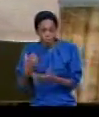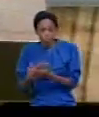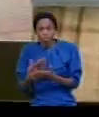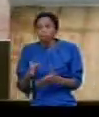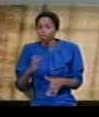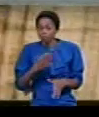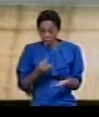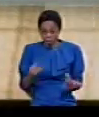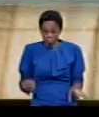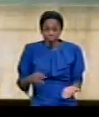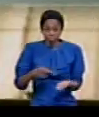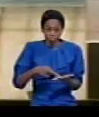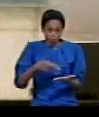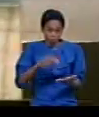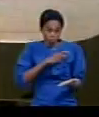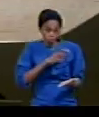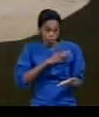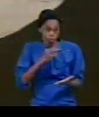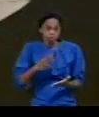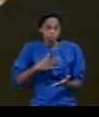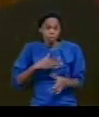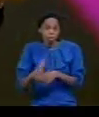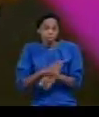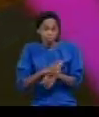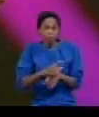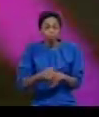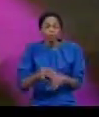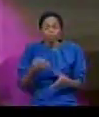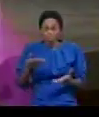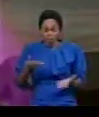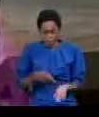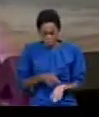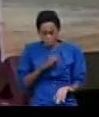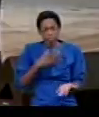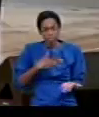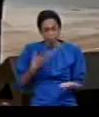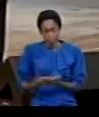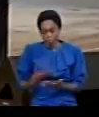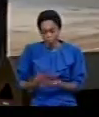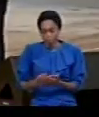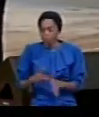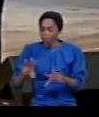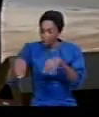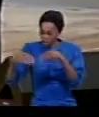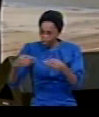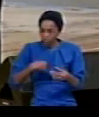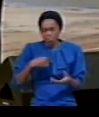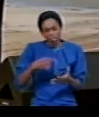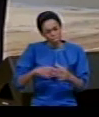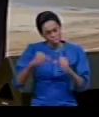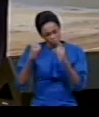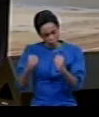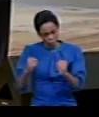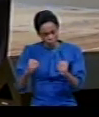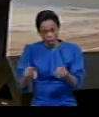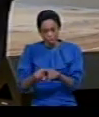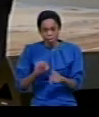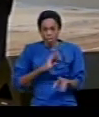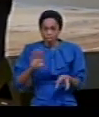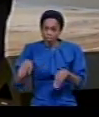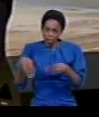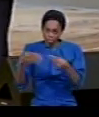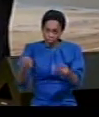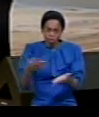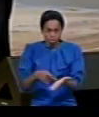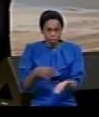here is the money. Give me this power as I give you this money. That's why